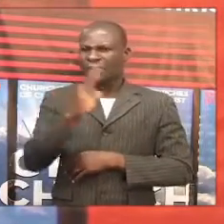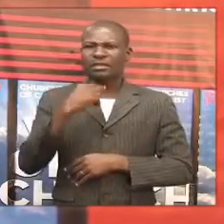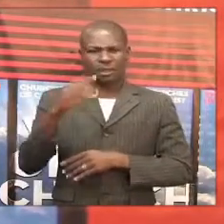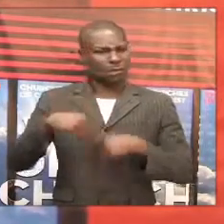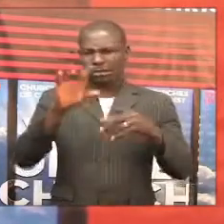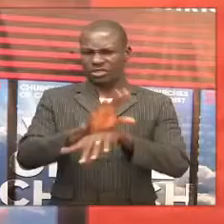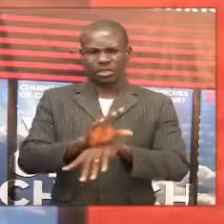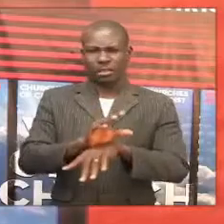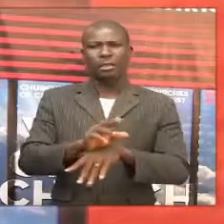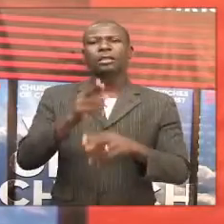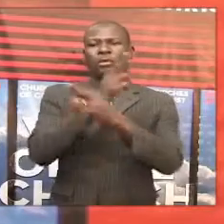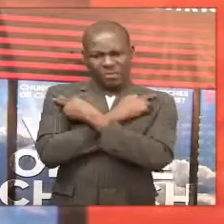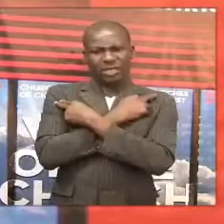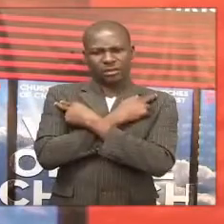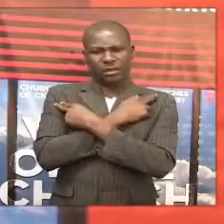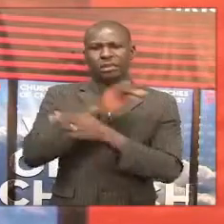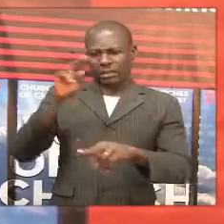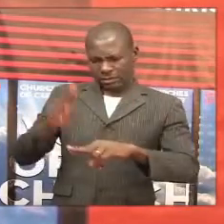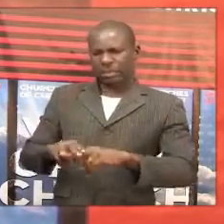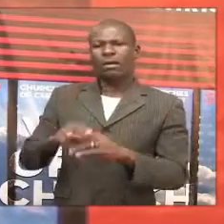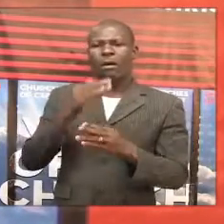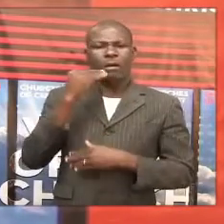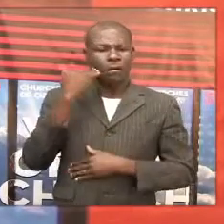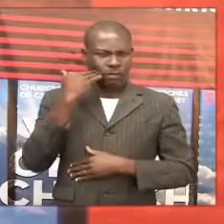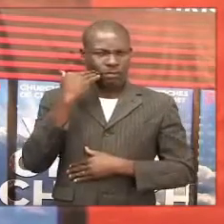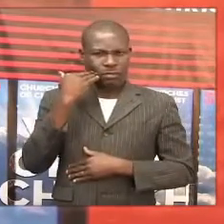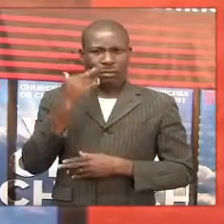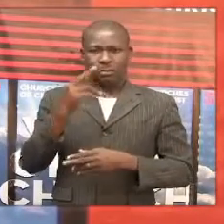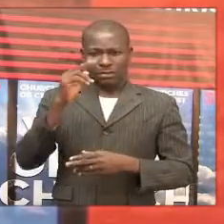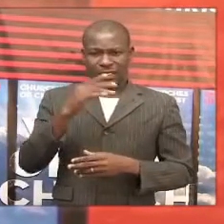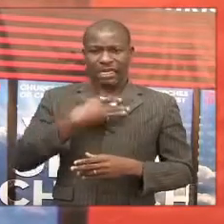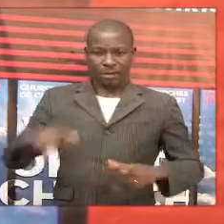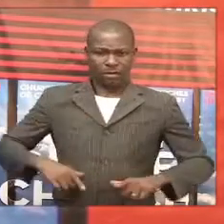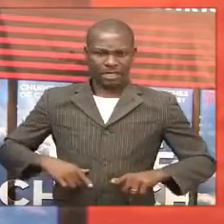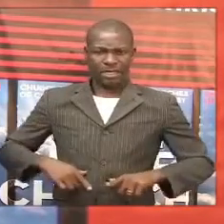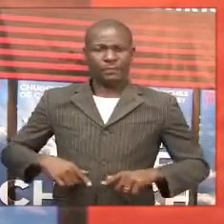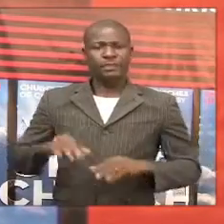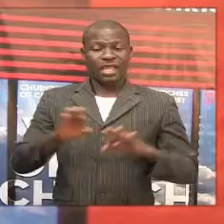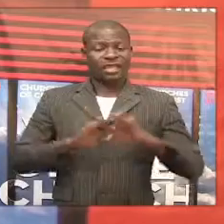se tenafie, ti se holiday. Wo chirechire mu wi a, wo se ana o mo se